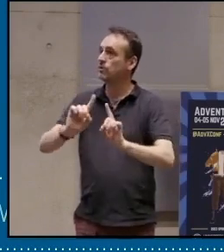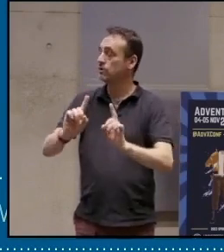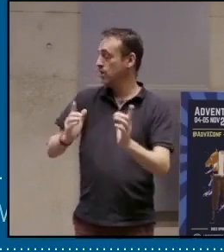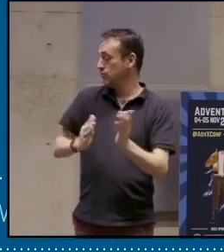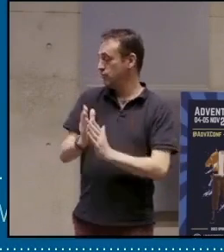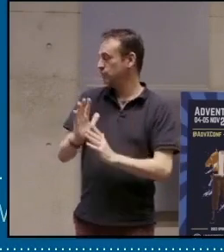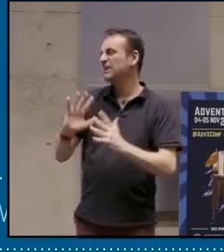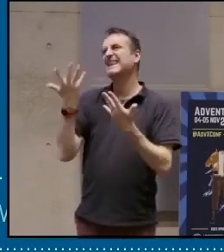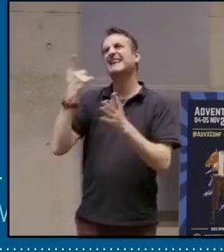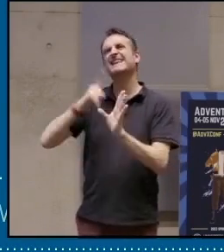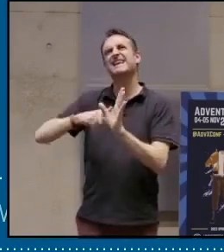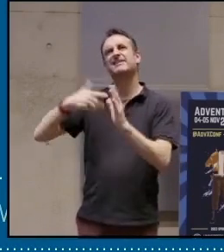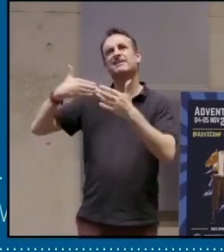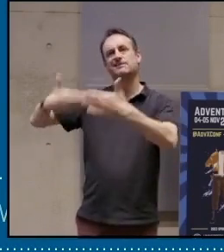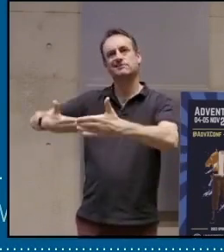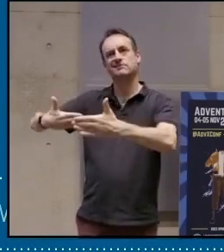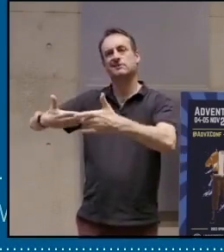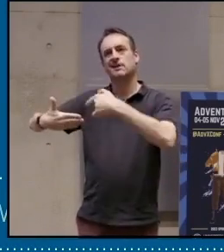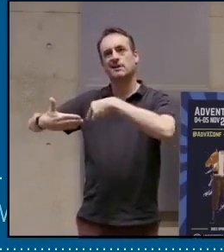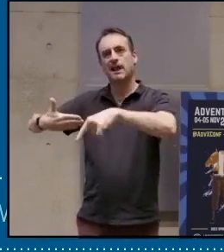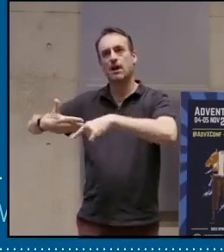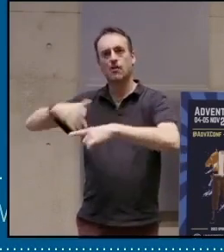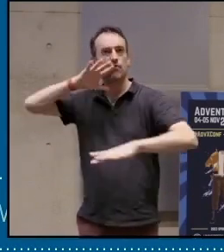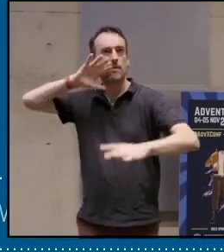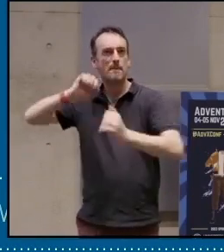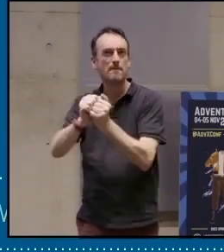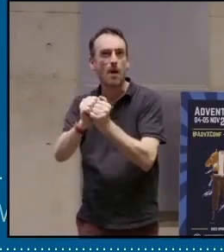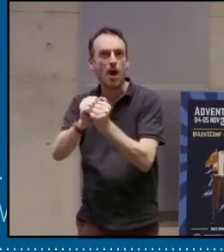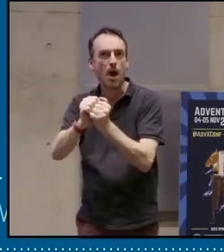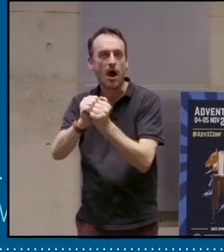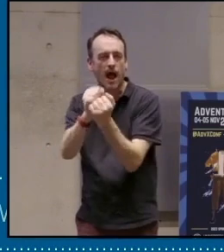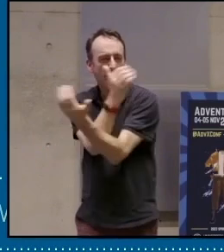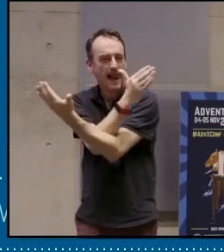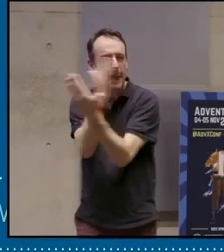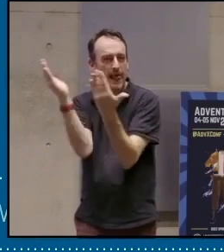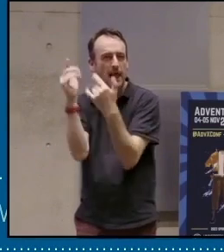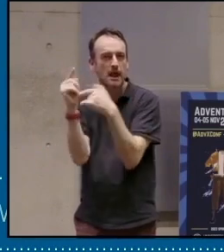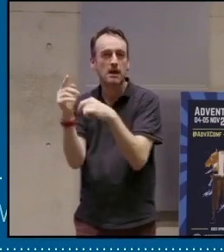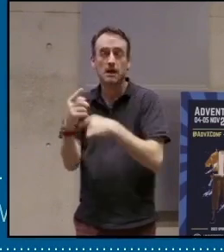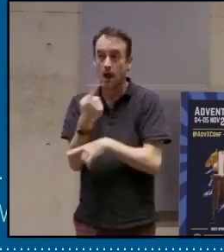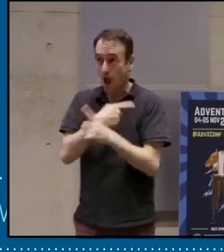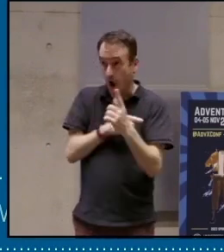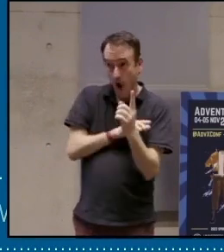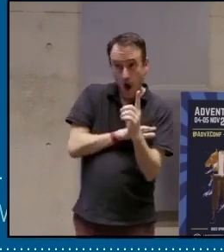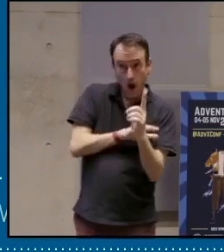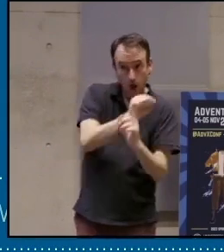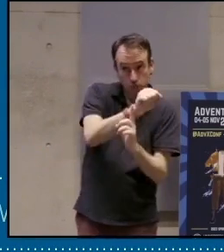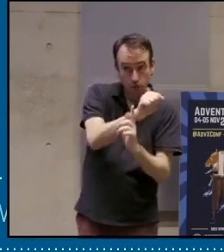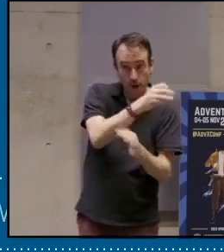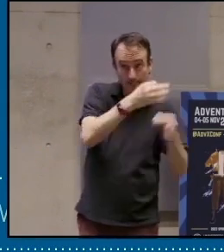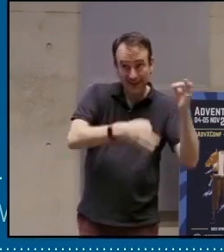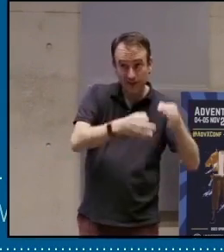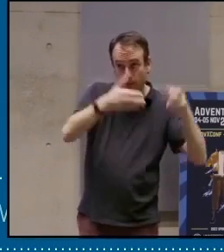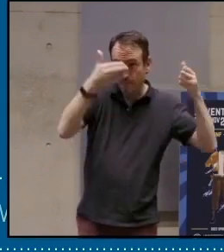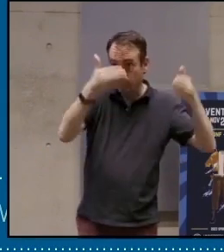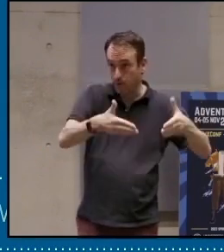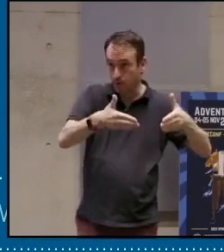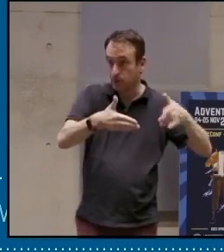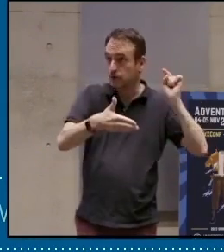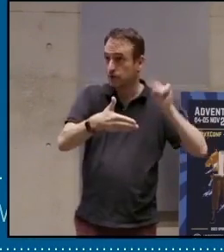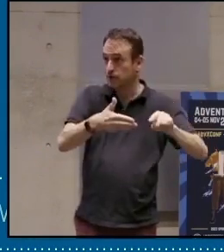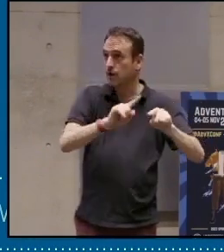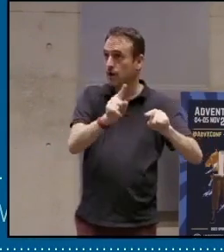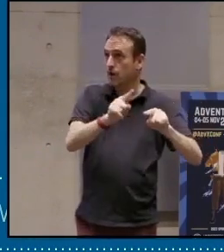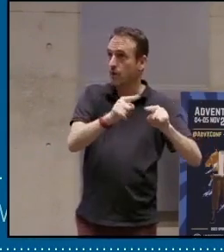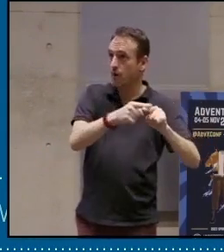or so. Nothing unusual about that. That's what you remember the most well. Our cultural and political forces, however, tend to only really